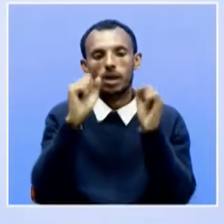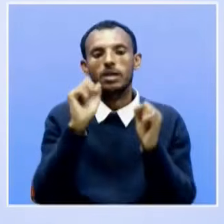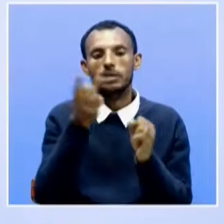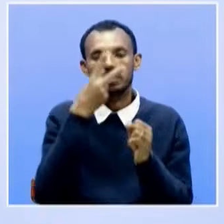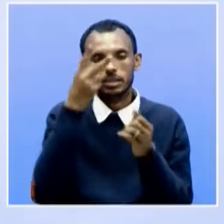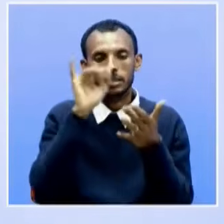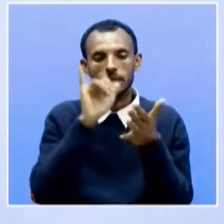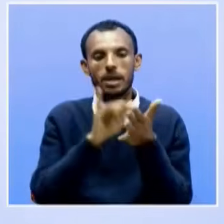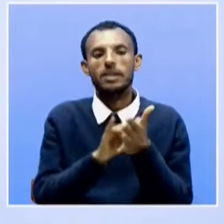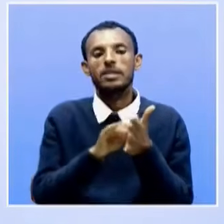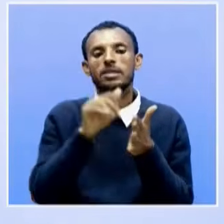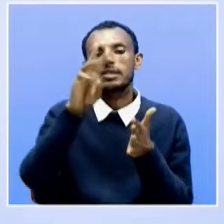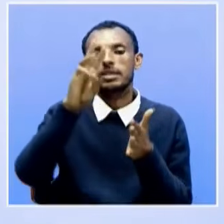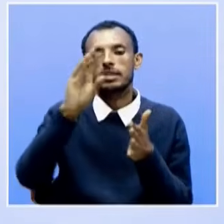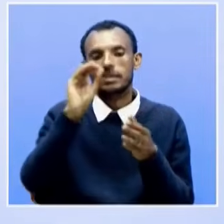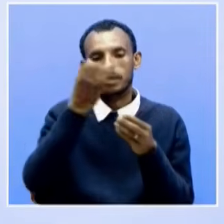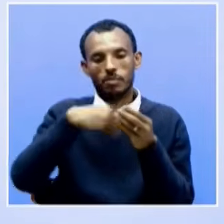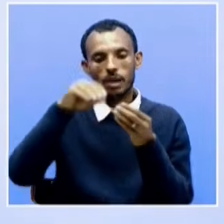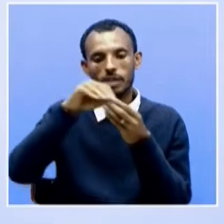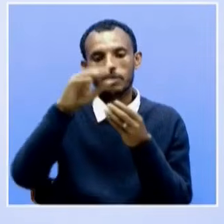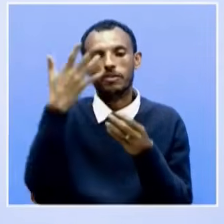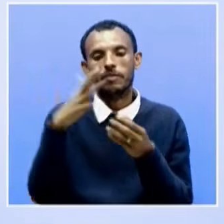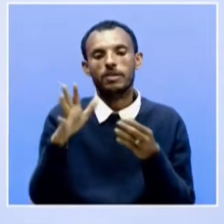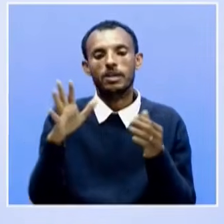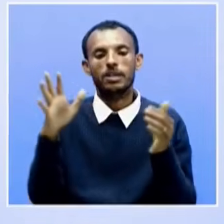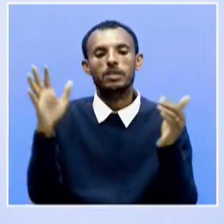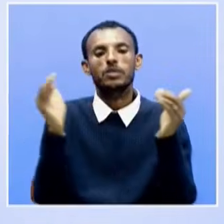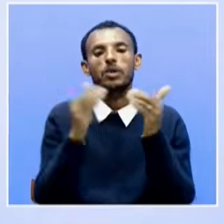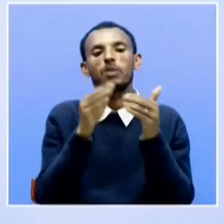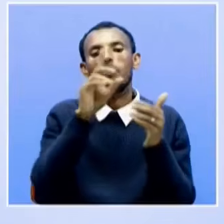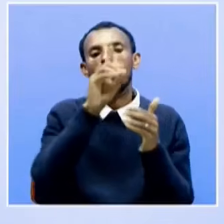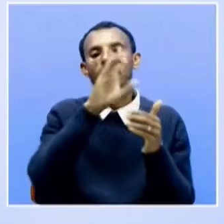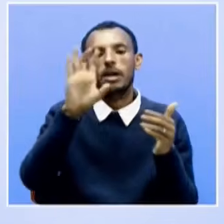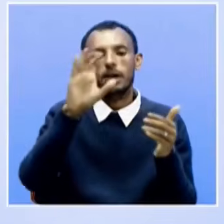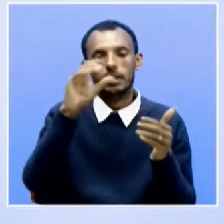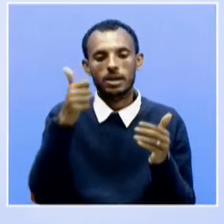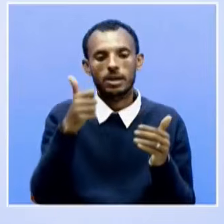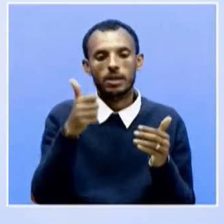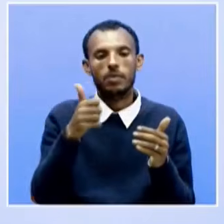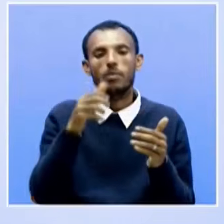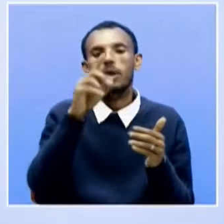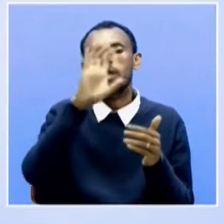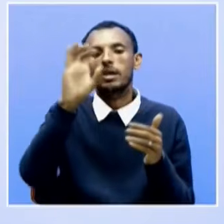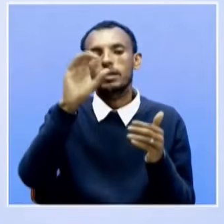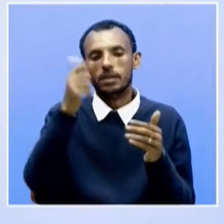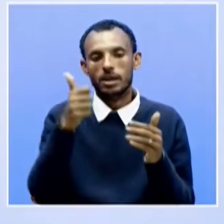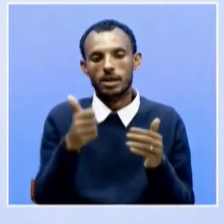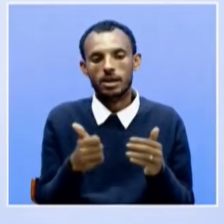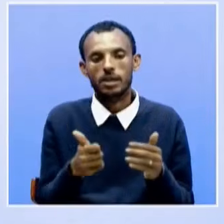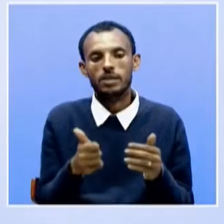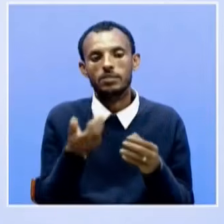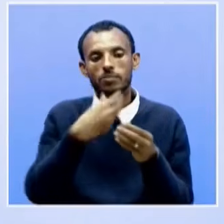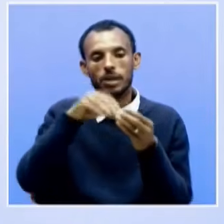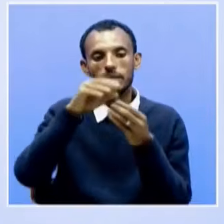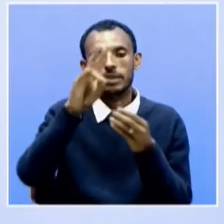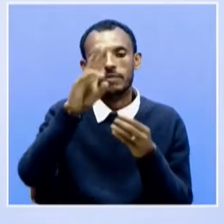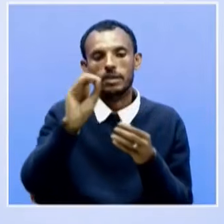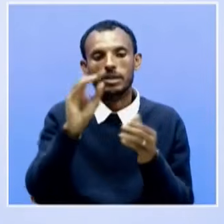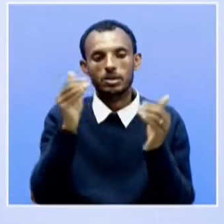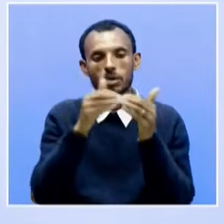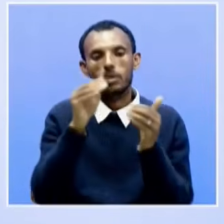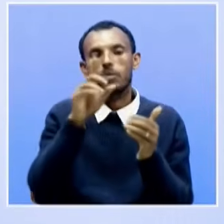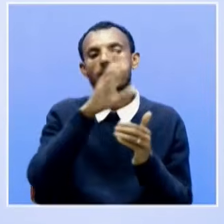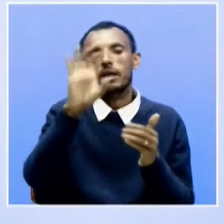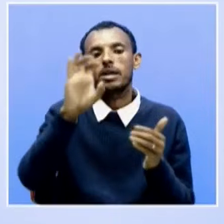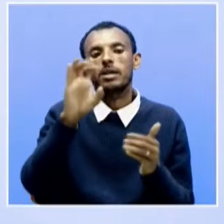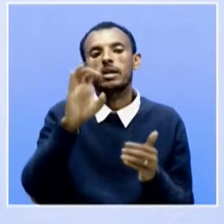that 60 plus 50 is 110. 110 together with 70 must give us 180